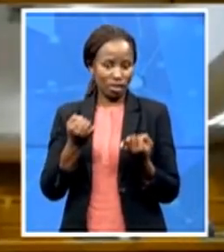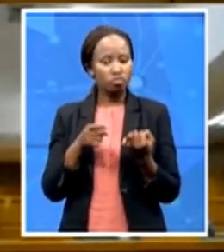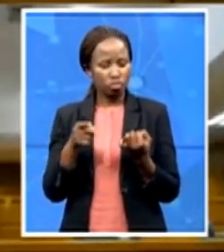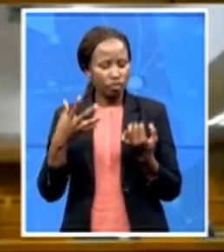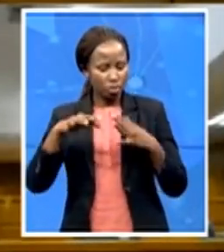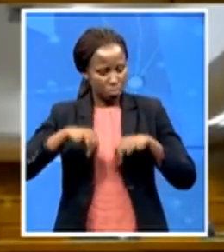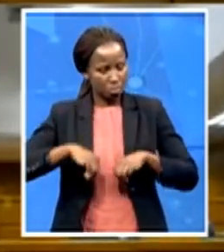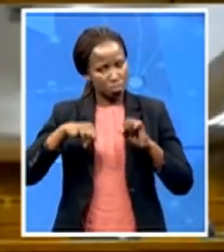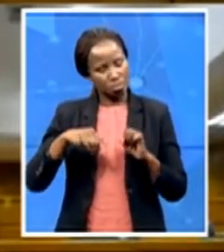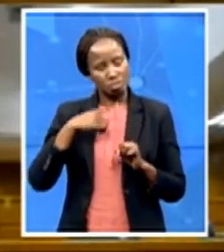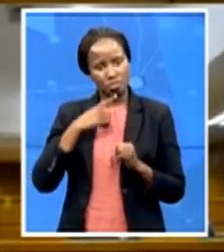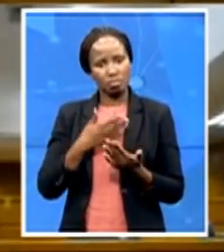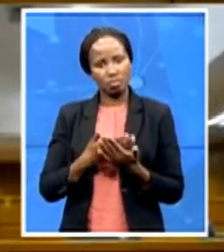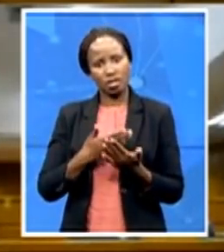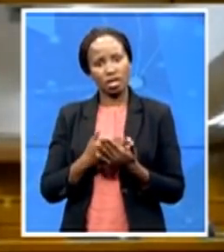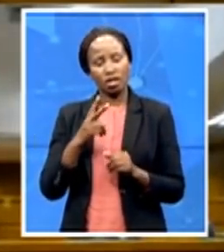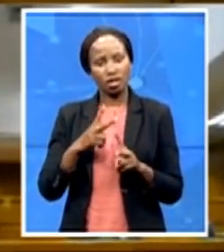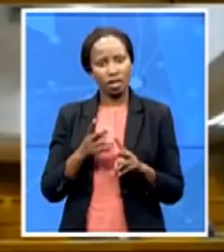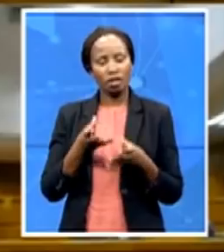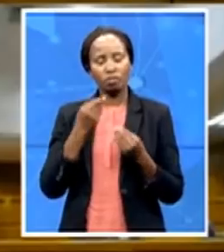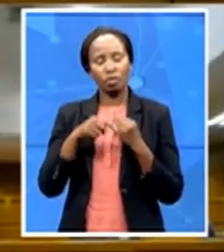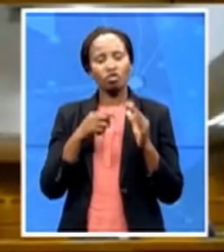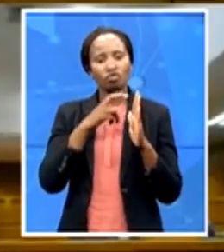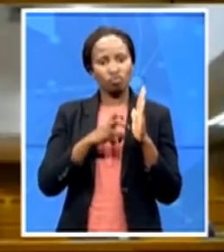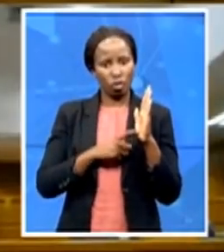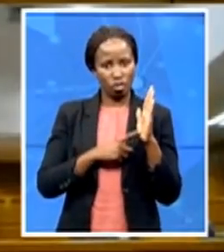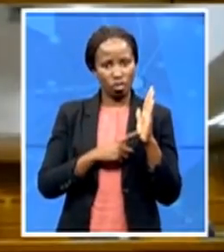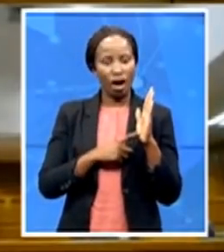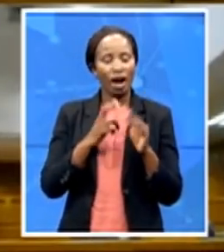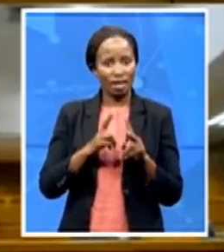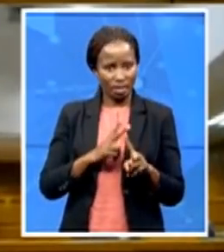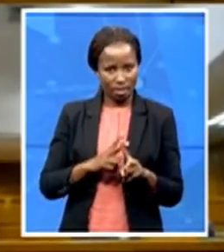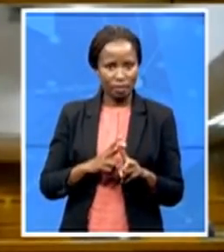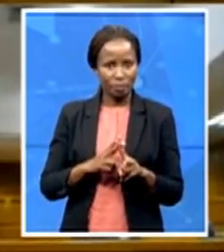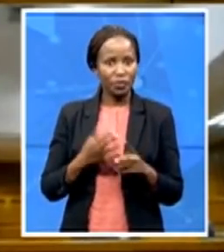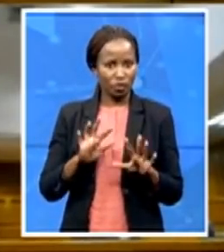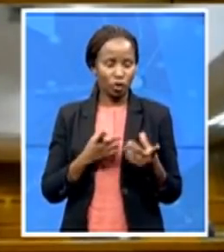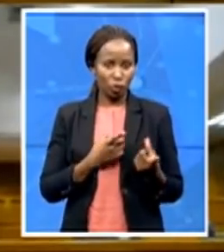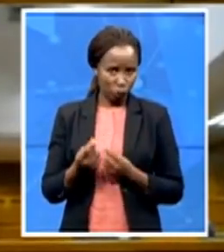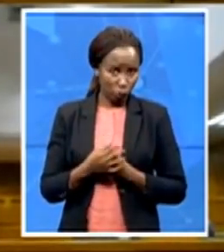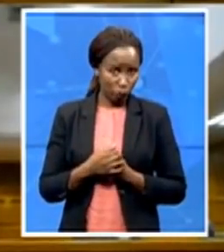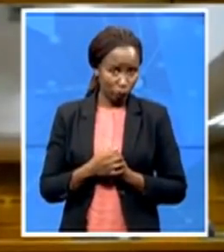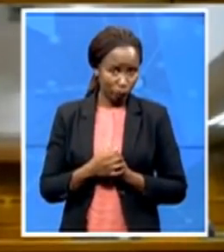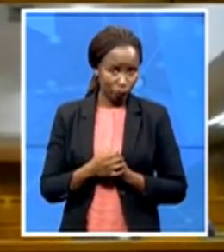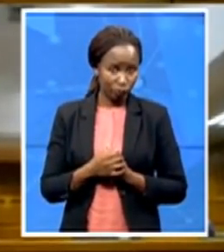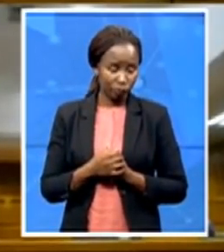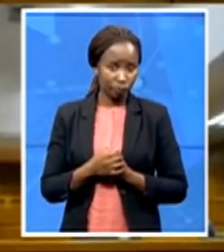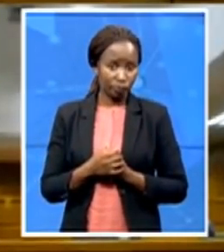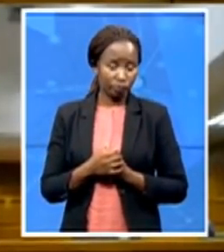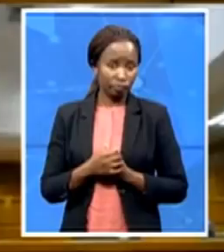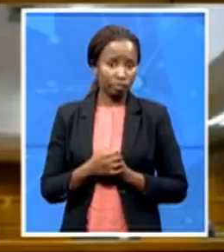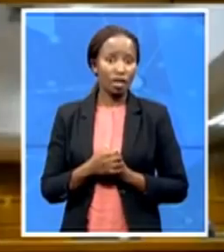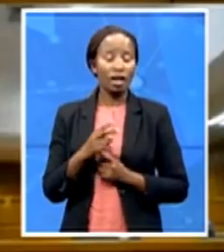Committee of the NA, which she duly did. It itself and through a subcommittee then set about preparing these